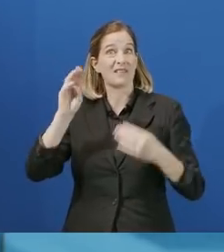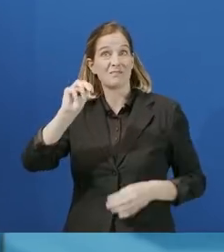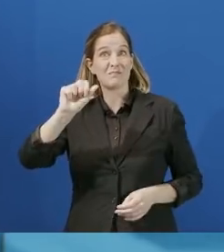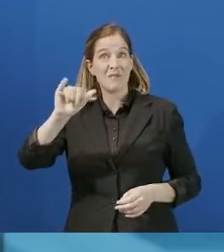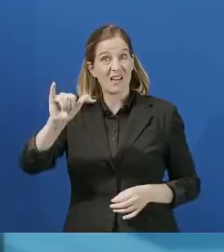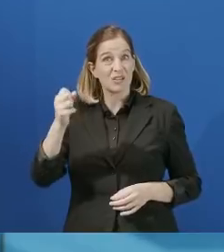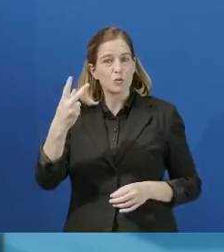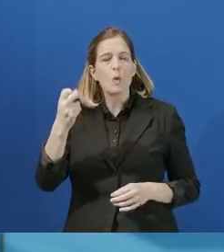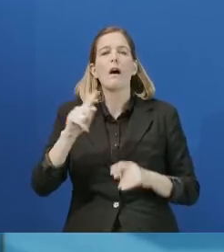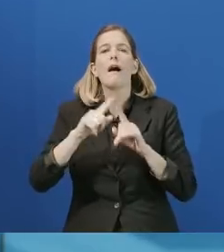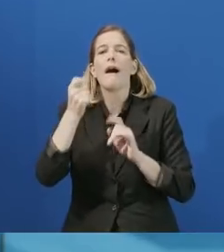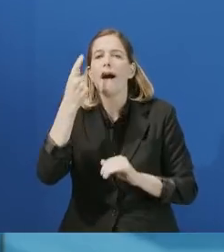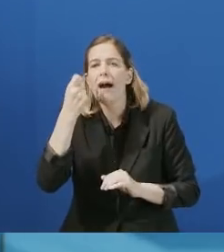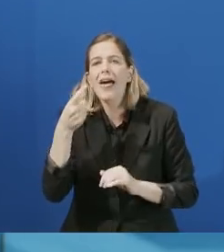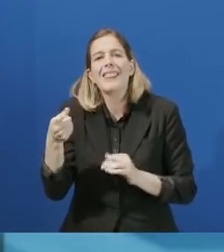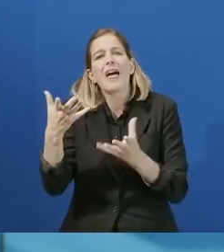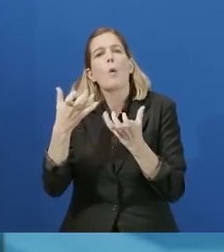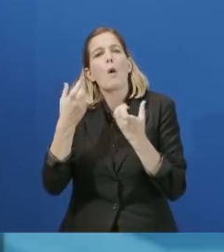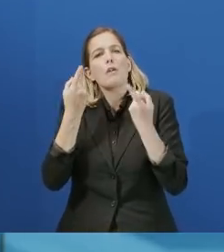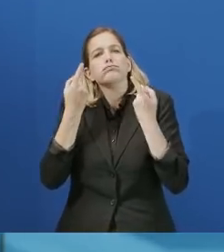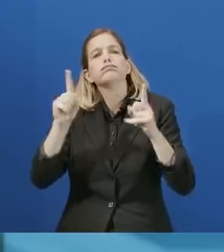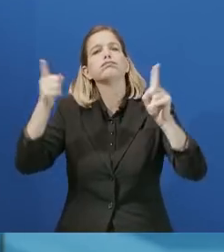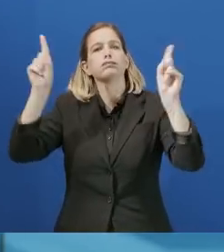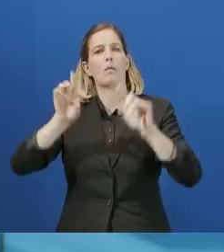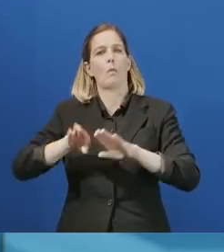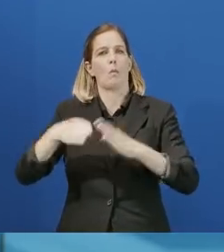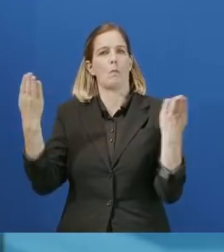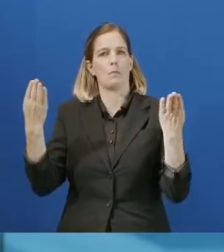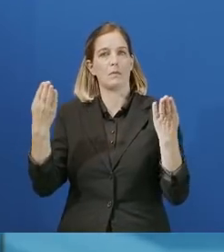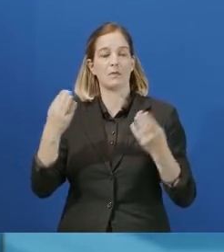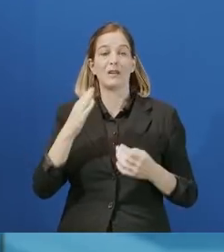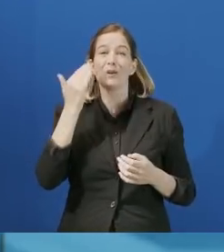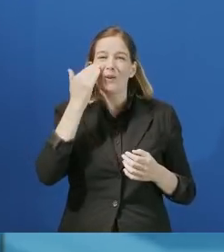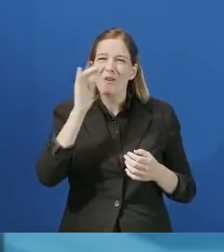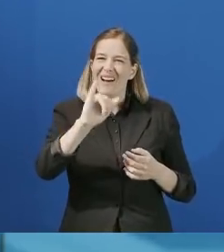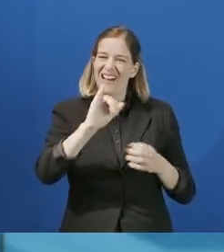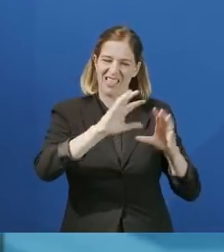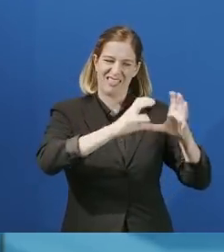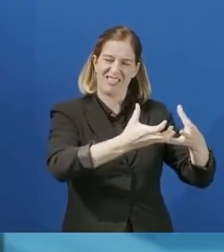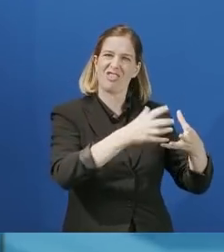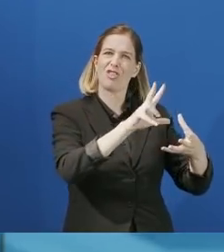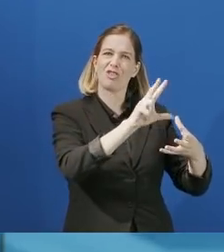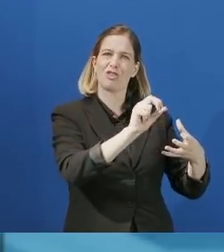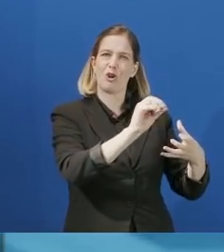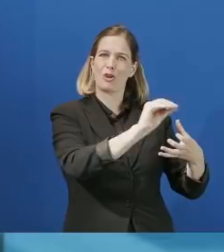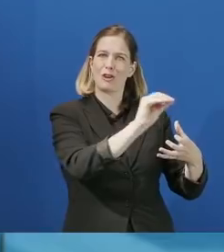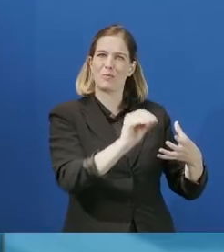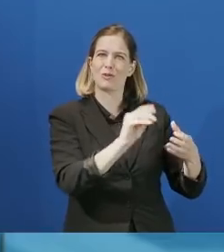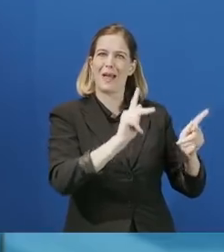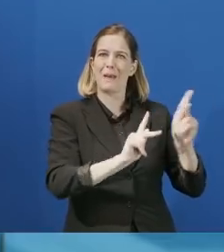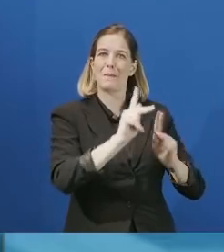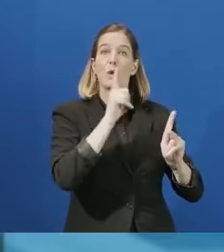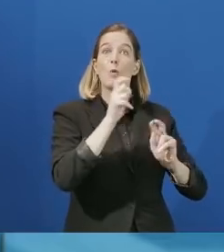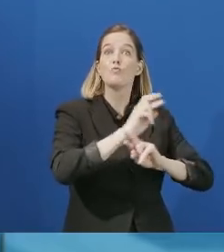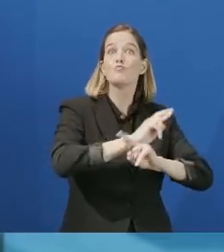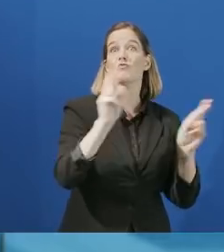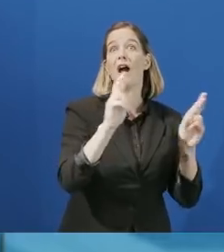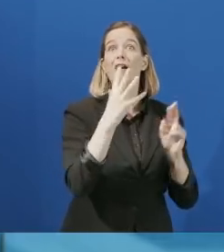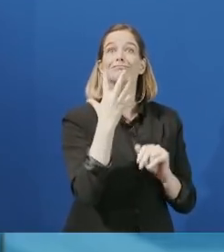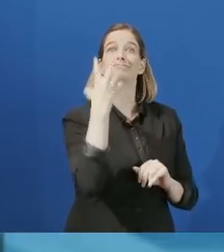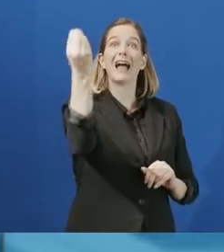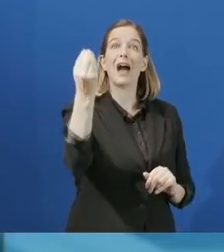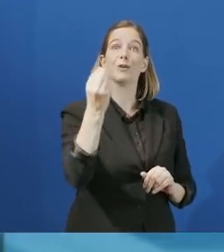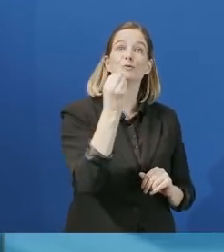That 30% of the population that I talked about that's ready to go out to dinner tonight, that is not going to make for a